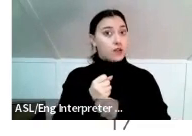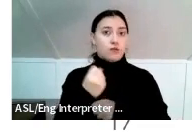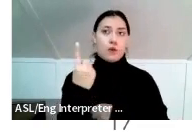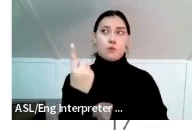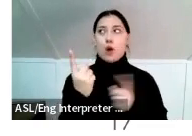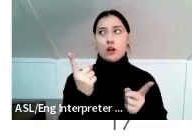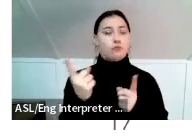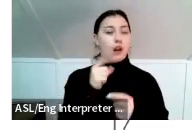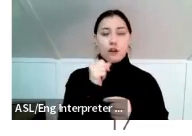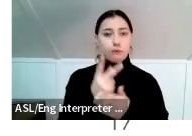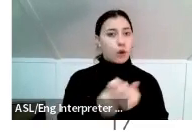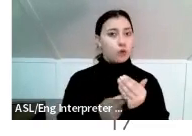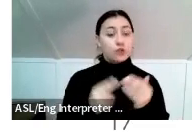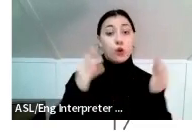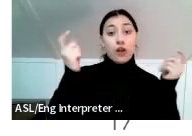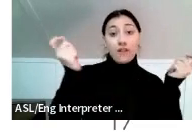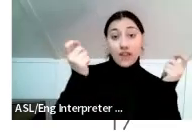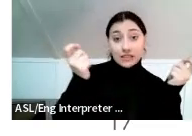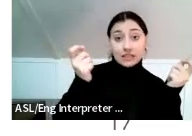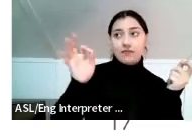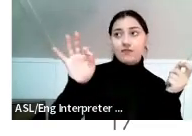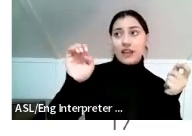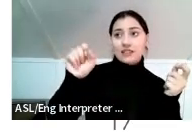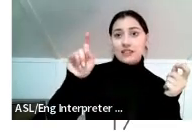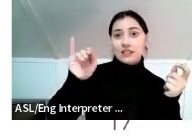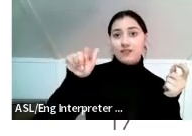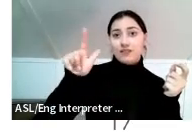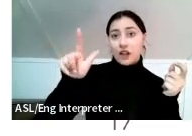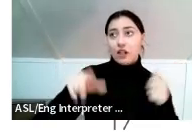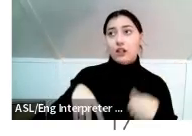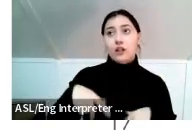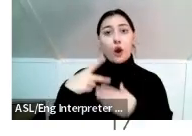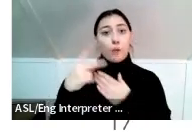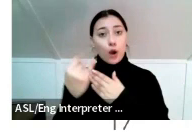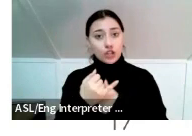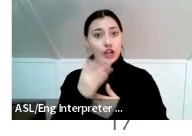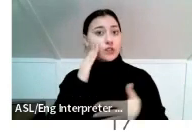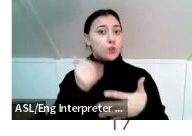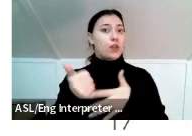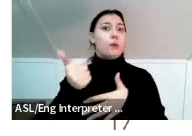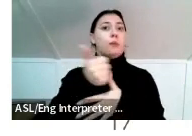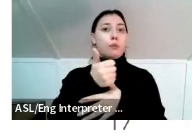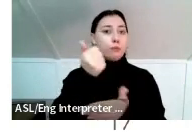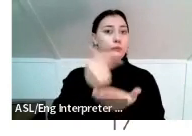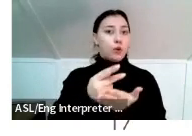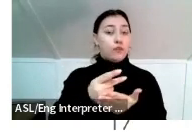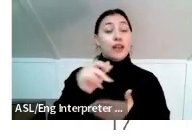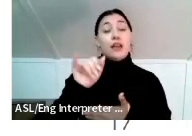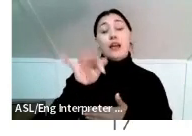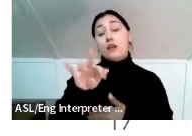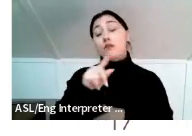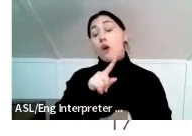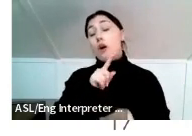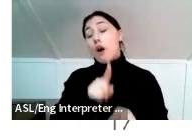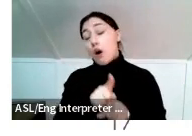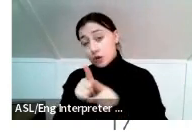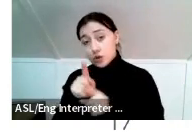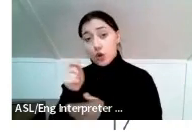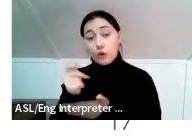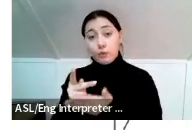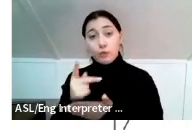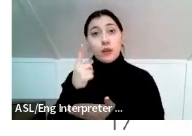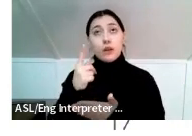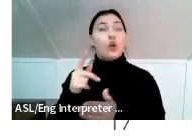for festivals and projects will be made first. If you have also applied for operating grants from organizations, we